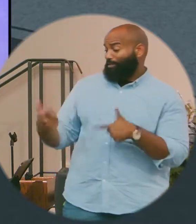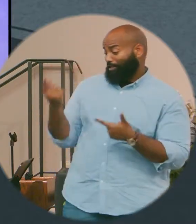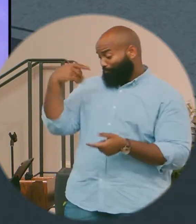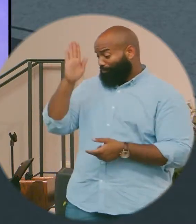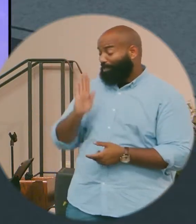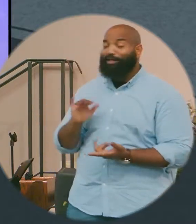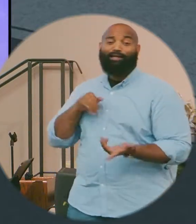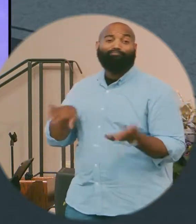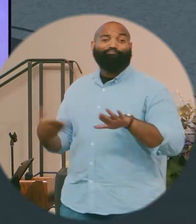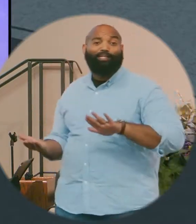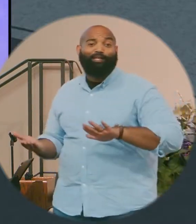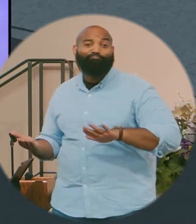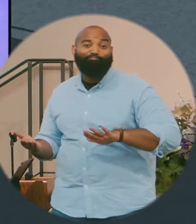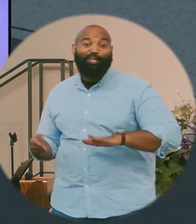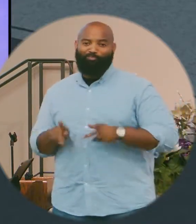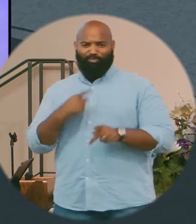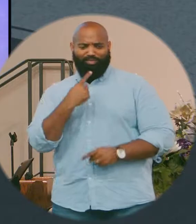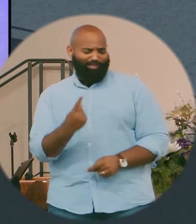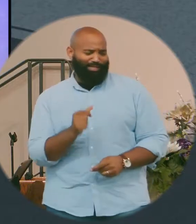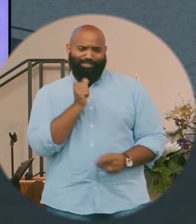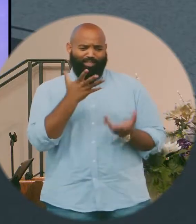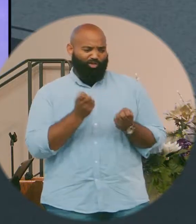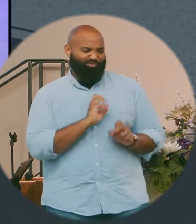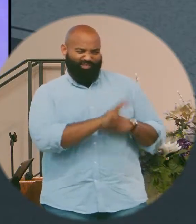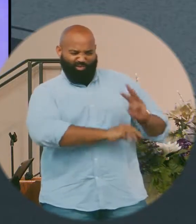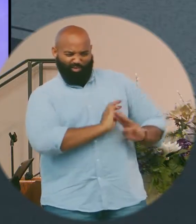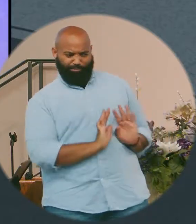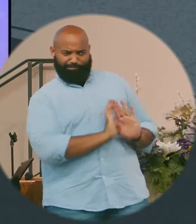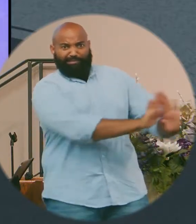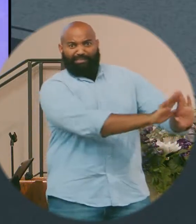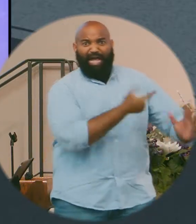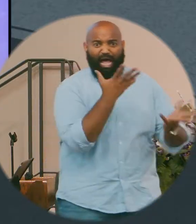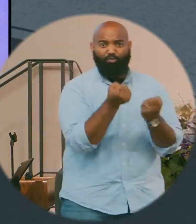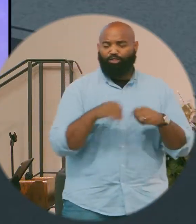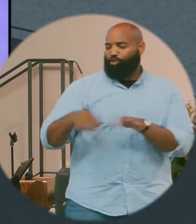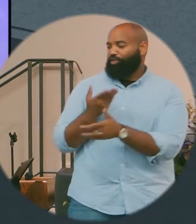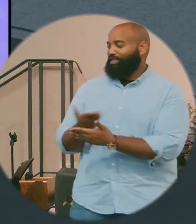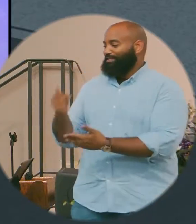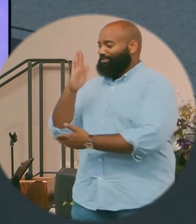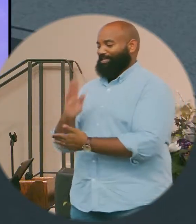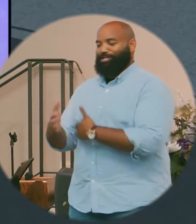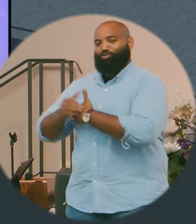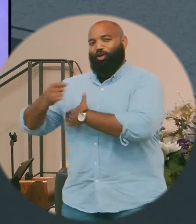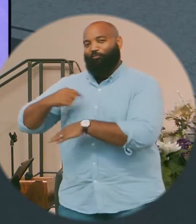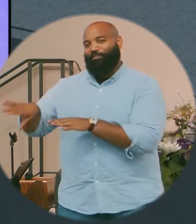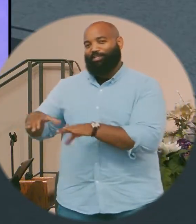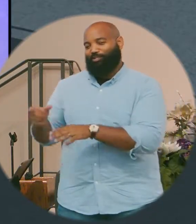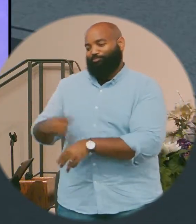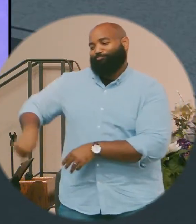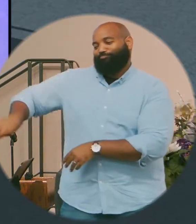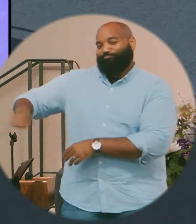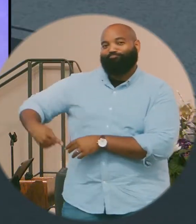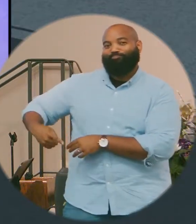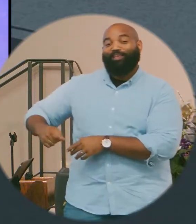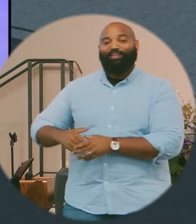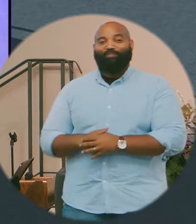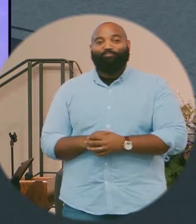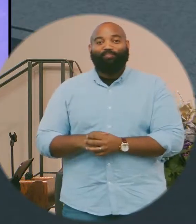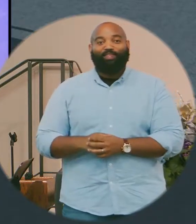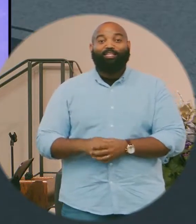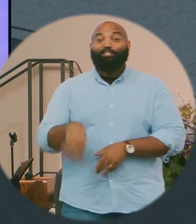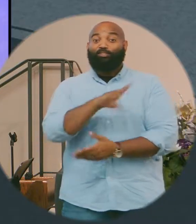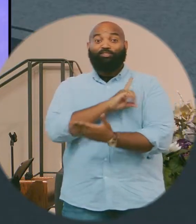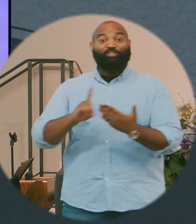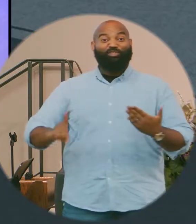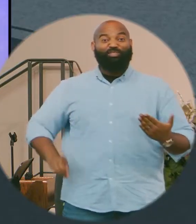God I die, some people that say, I don't want the way of the world. I want to do what the Lord has called me to do. David's cleansing was an